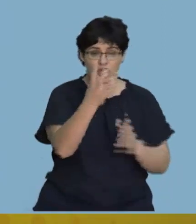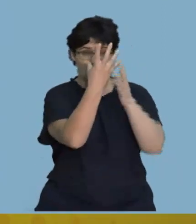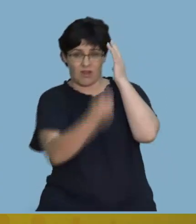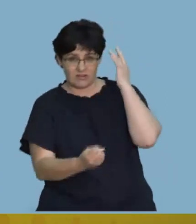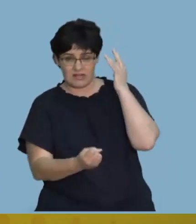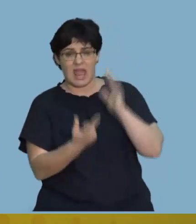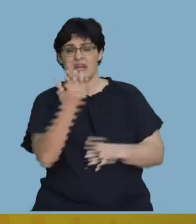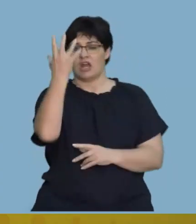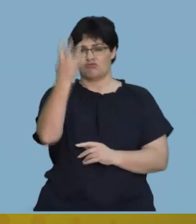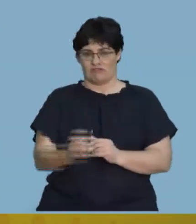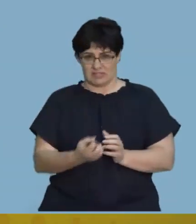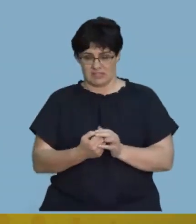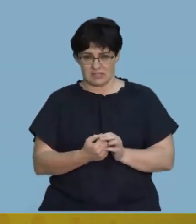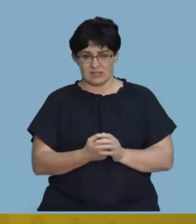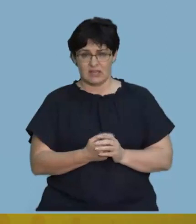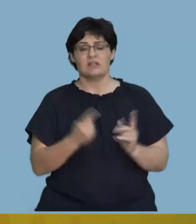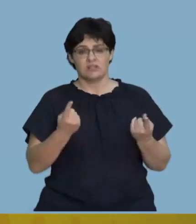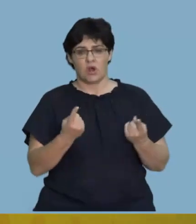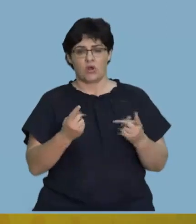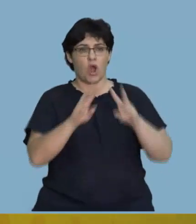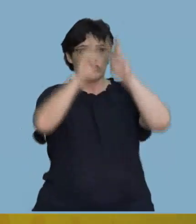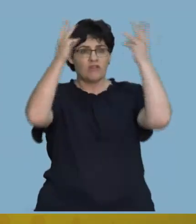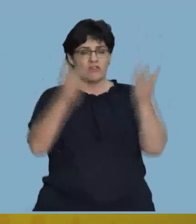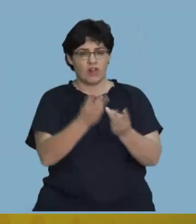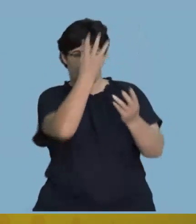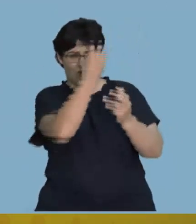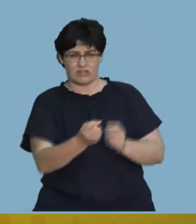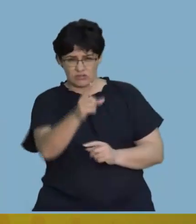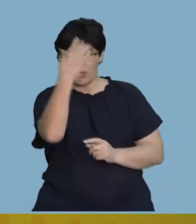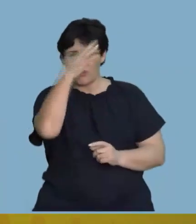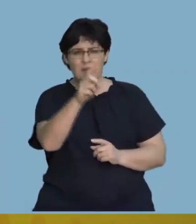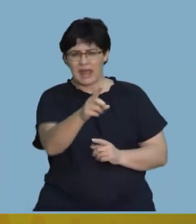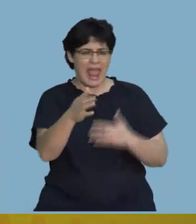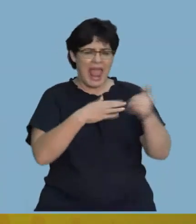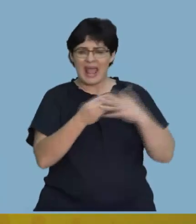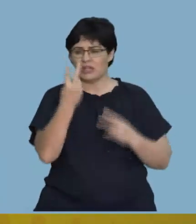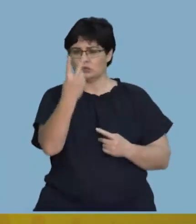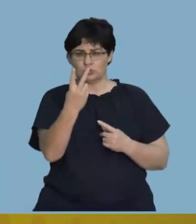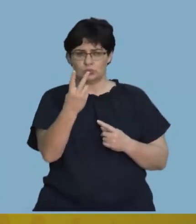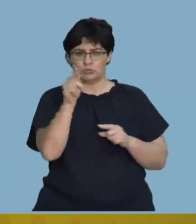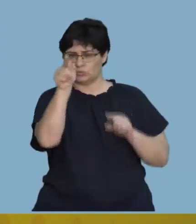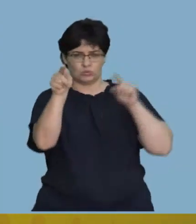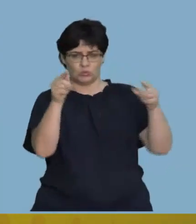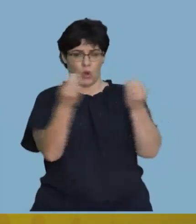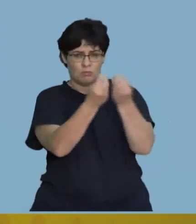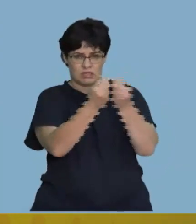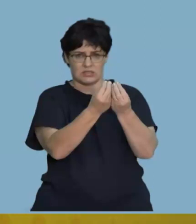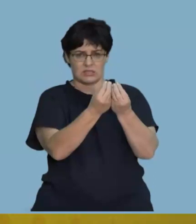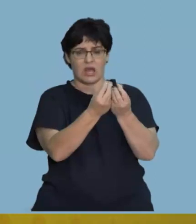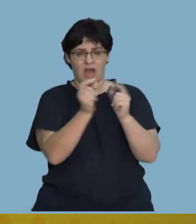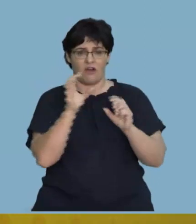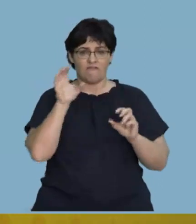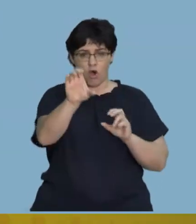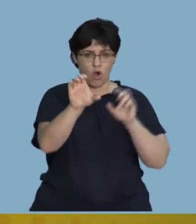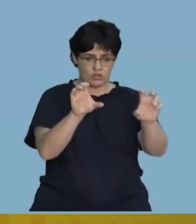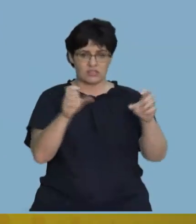phenomenon with respect to the universal gravitation. Remember, any 2 objects in the universe, they tend to exert a force on each